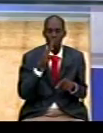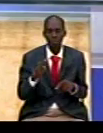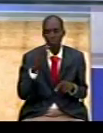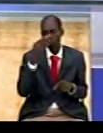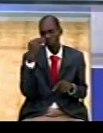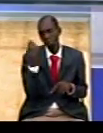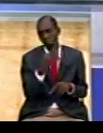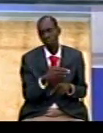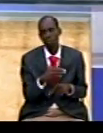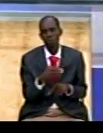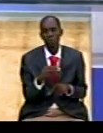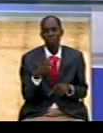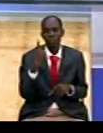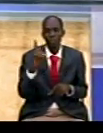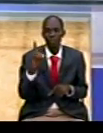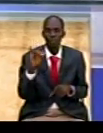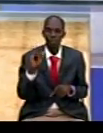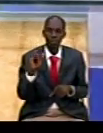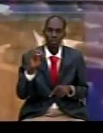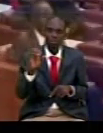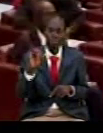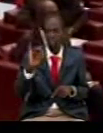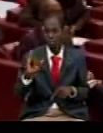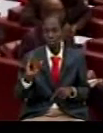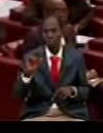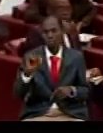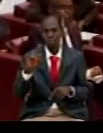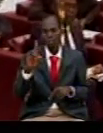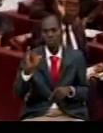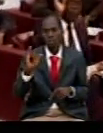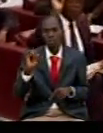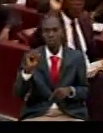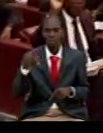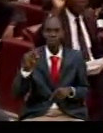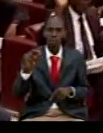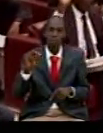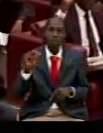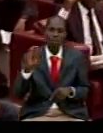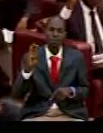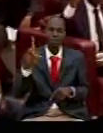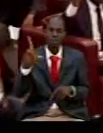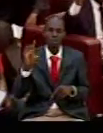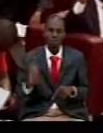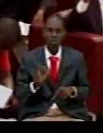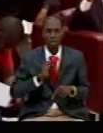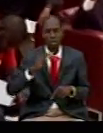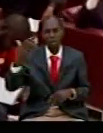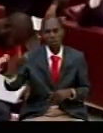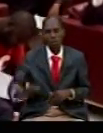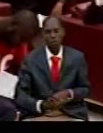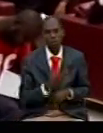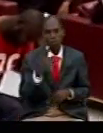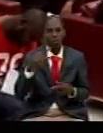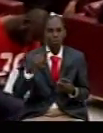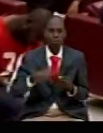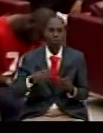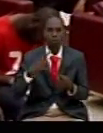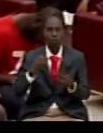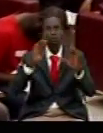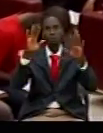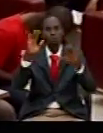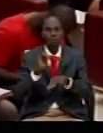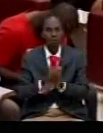indispensable. I welcome you tonight to Miracle Center. I welcome you tonight to